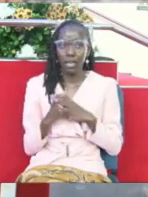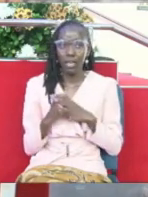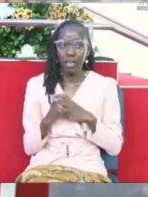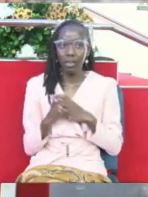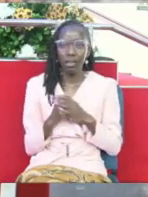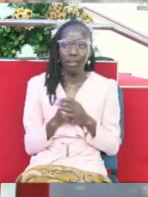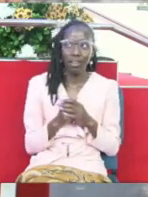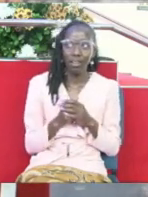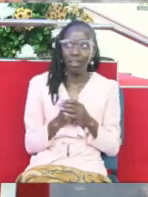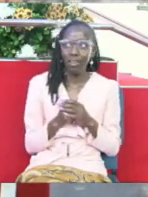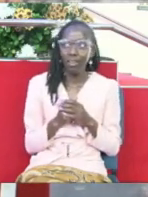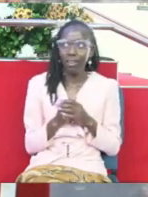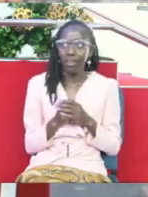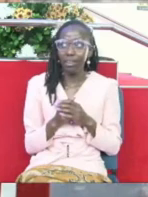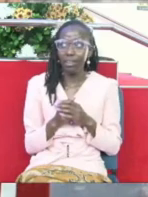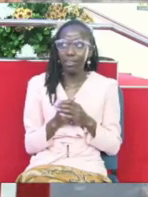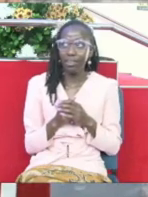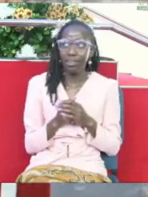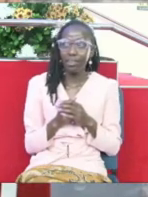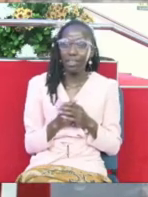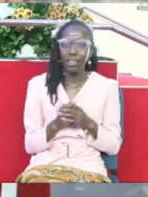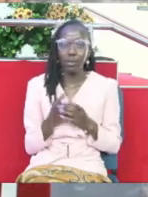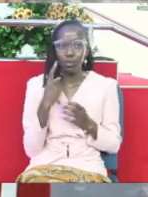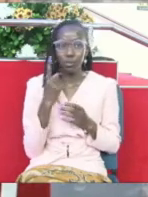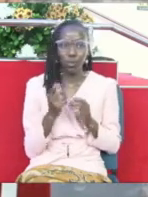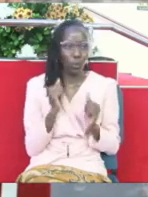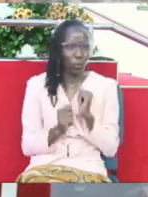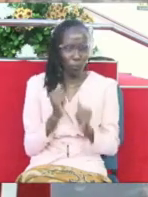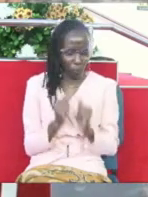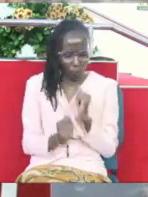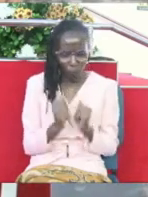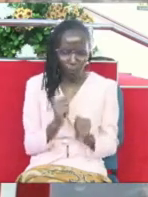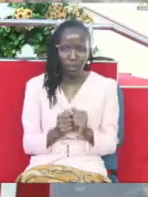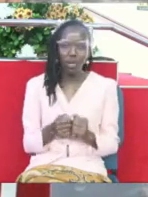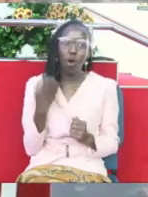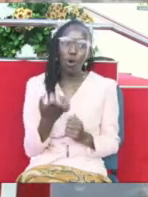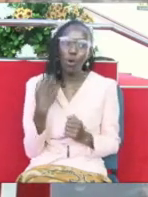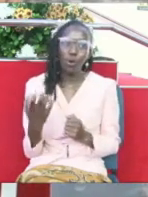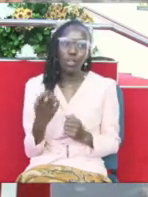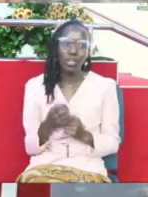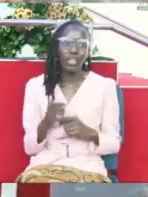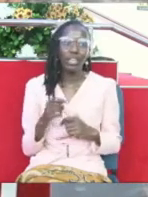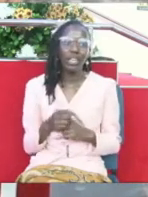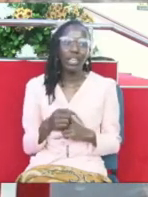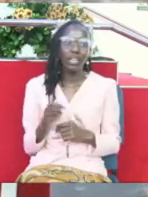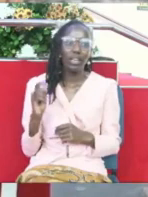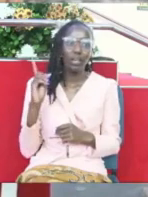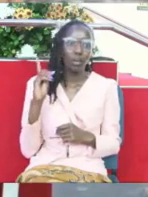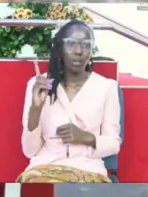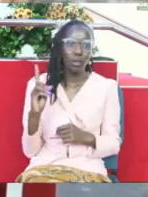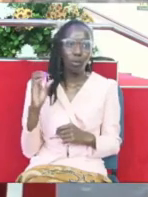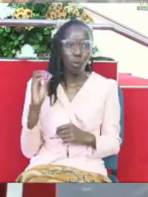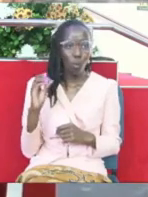on the tracks in the field. They run as they are kicking doors. Huwa anatembea wakigonga gonga milango. Na kick doors and saa zingine, if your house, if you're